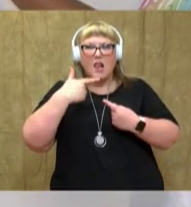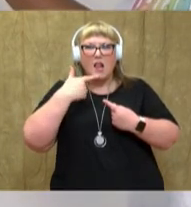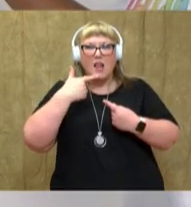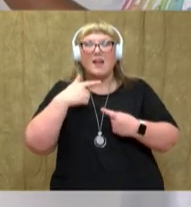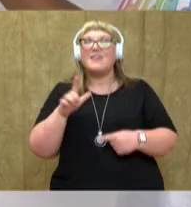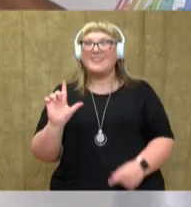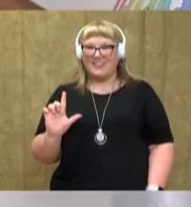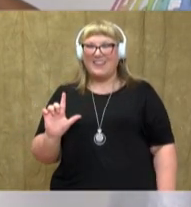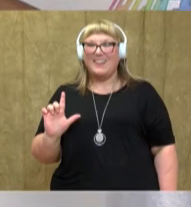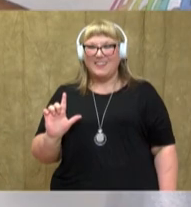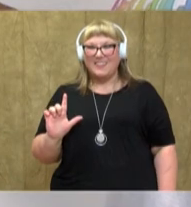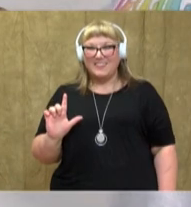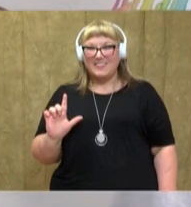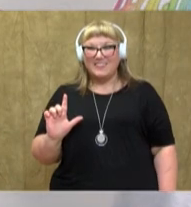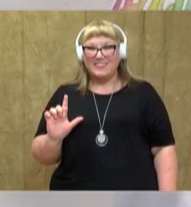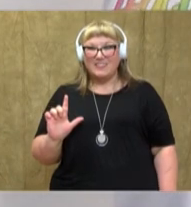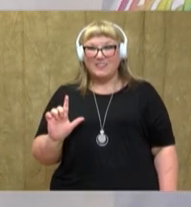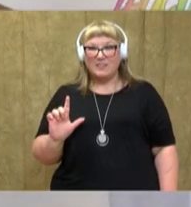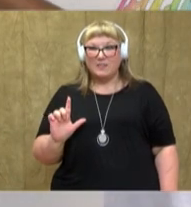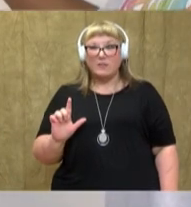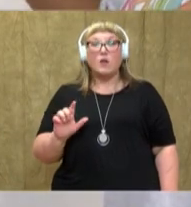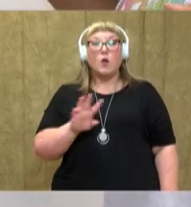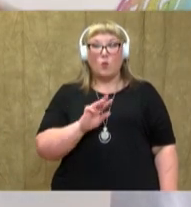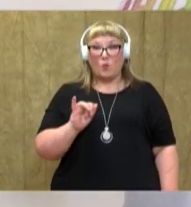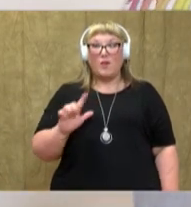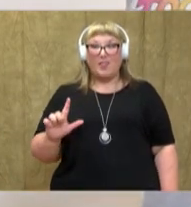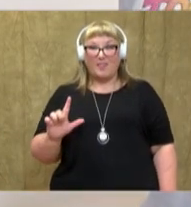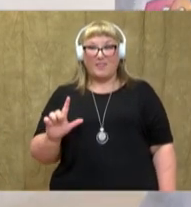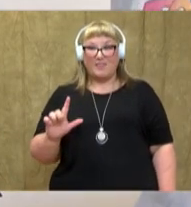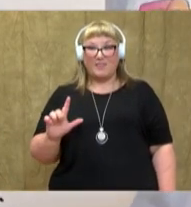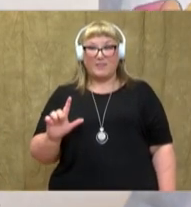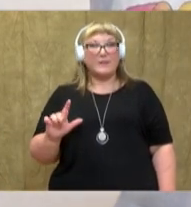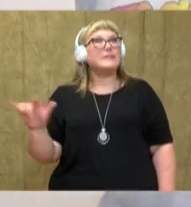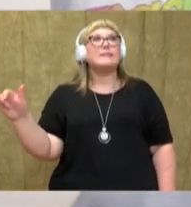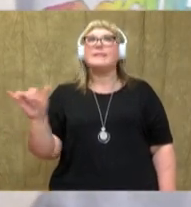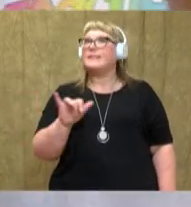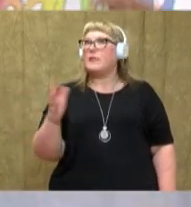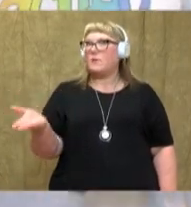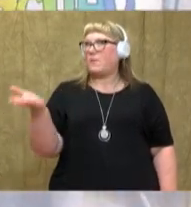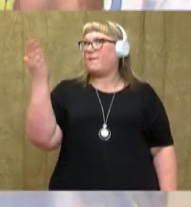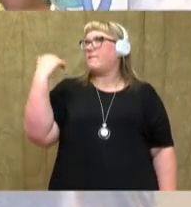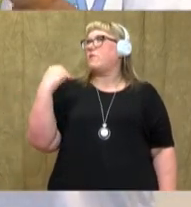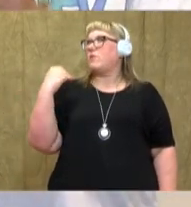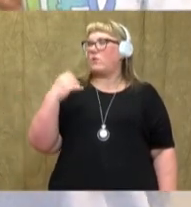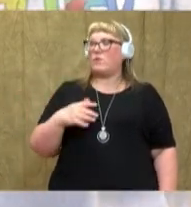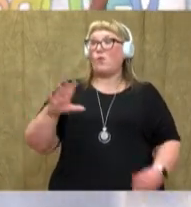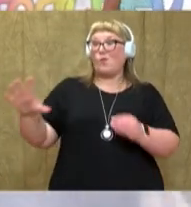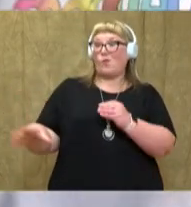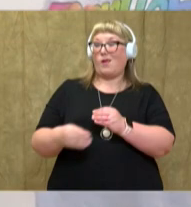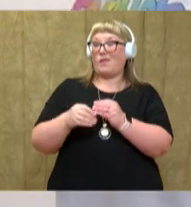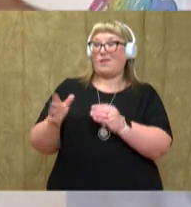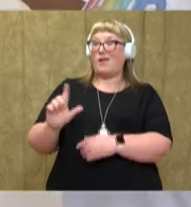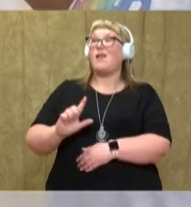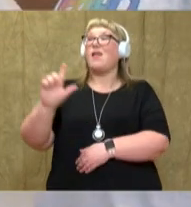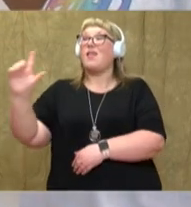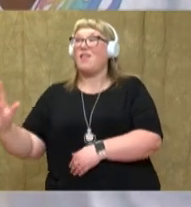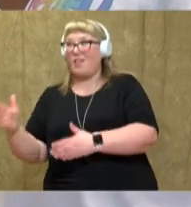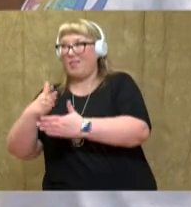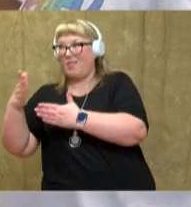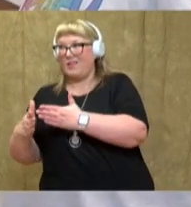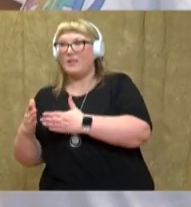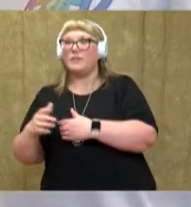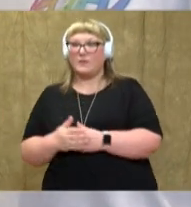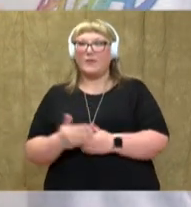Yes, yes, the letter L. Now, if you have it spelled this way, the same rule applies. Absolutely, we're going to double the consonant at the